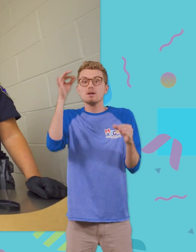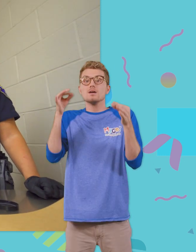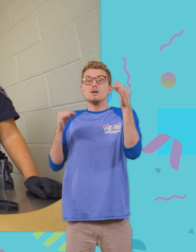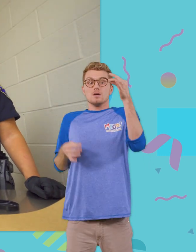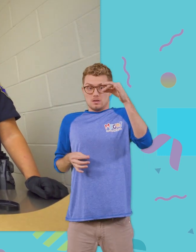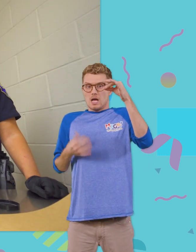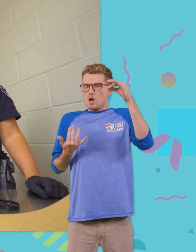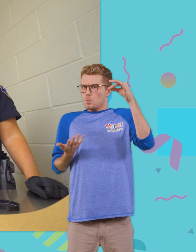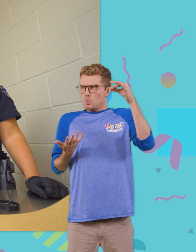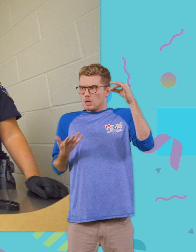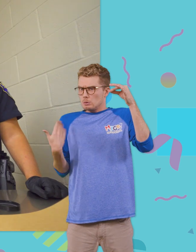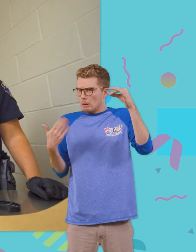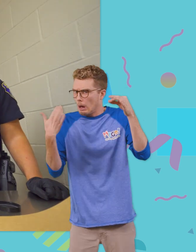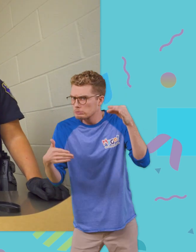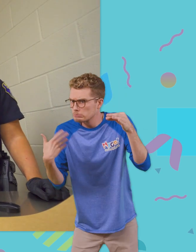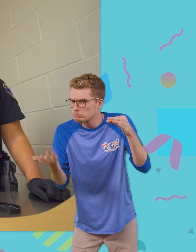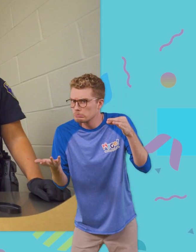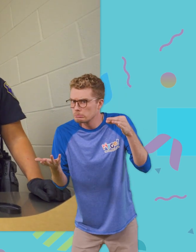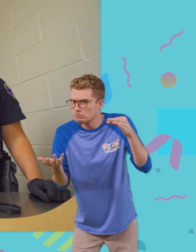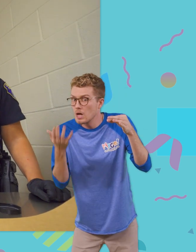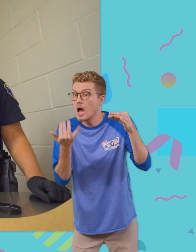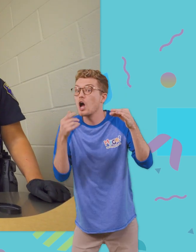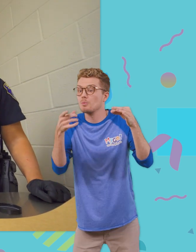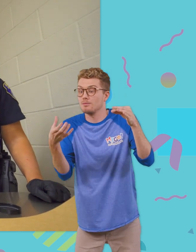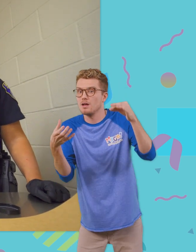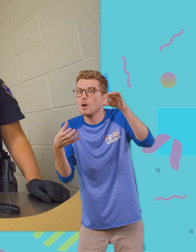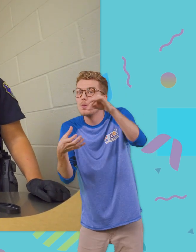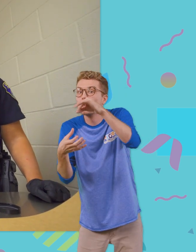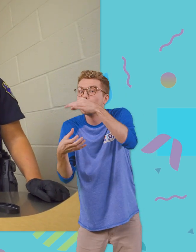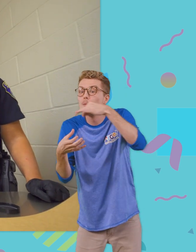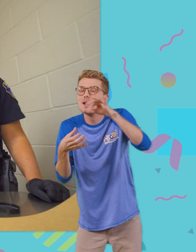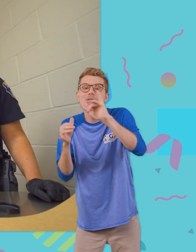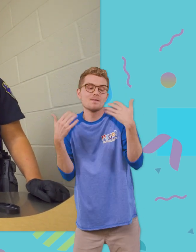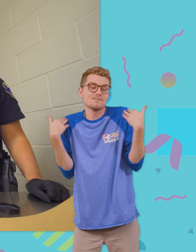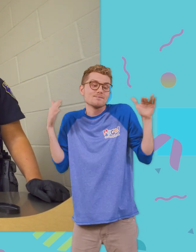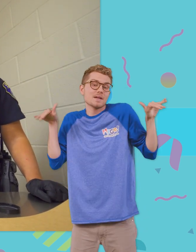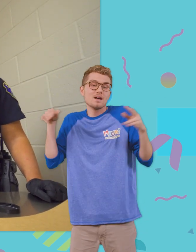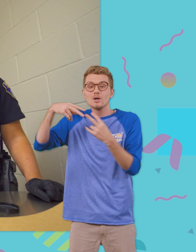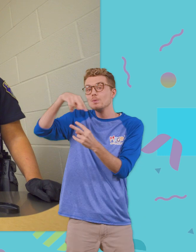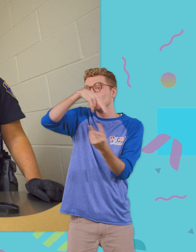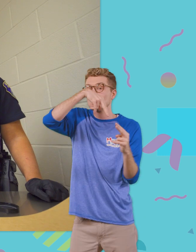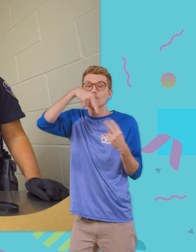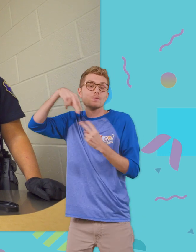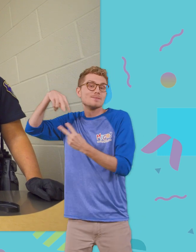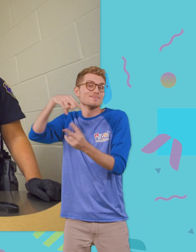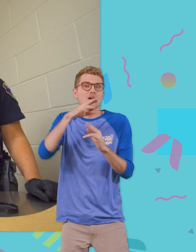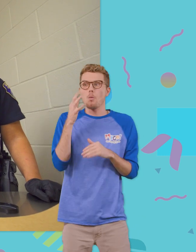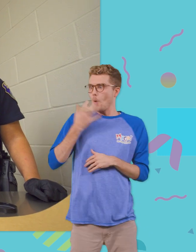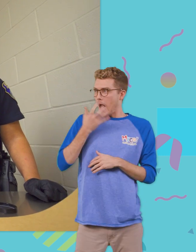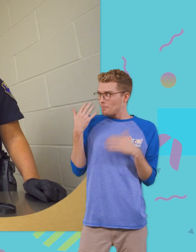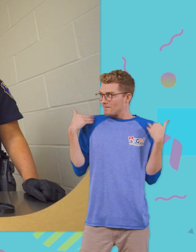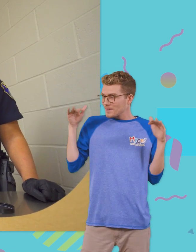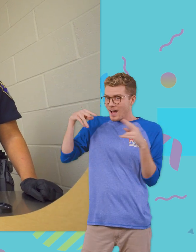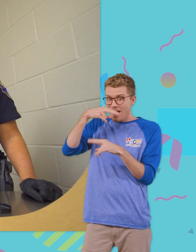Do you see that? Now what? Now paint your brush on your fingerprint like a fairy dancing on the lake. Ooh, fairy dancing